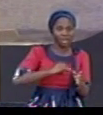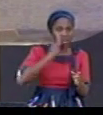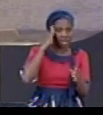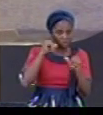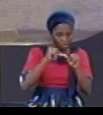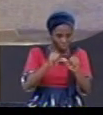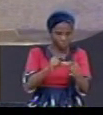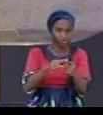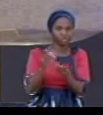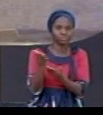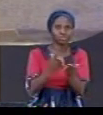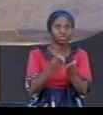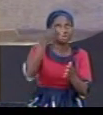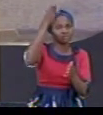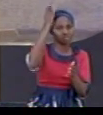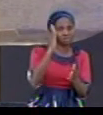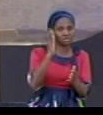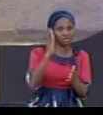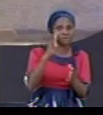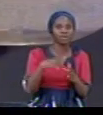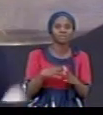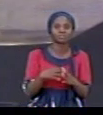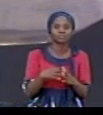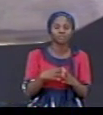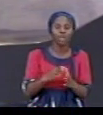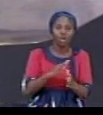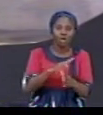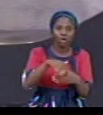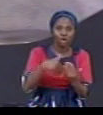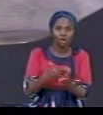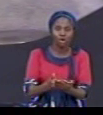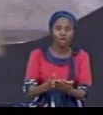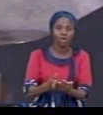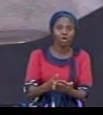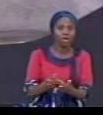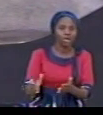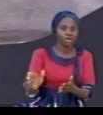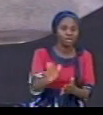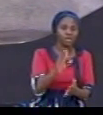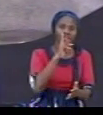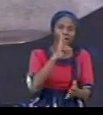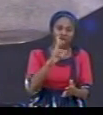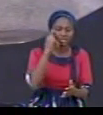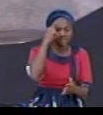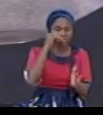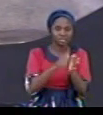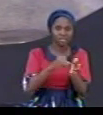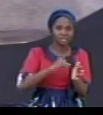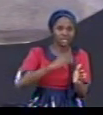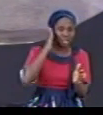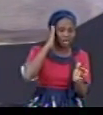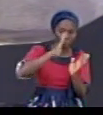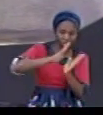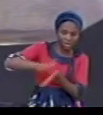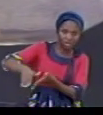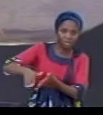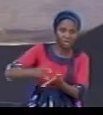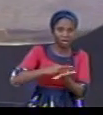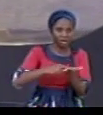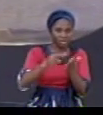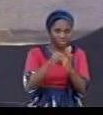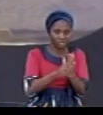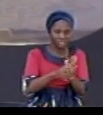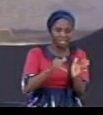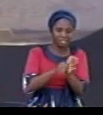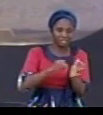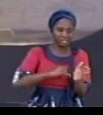surprise all who are thinking, I will abandon salvation, I'll abandon righteousness, I will abandon sanctification, I'll